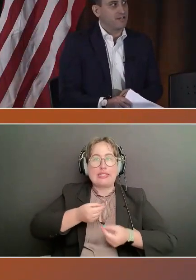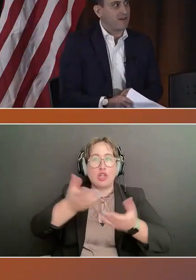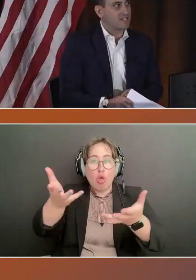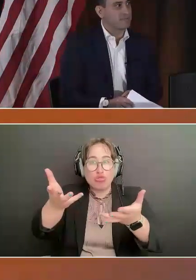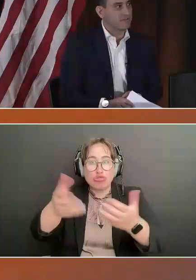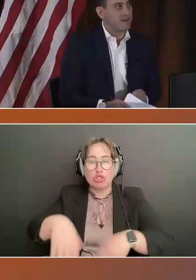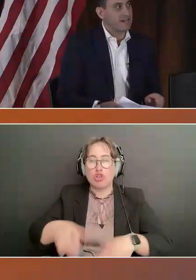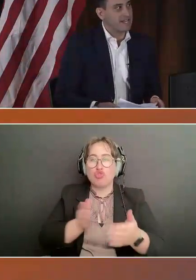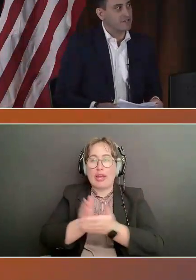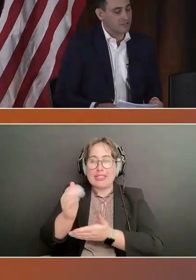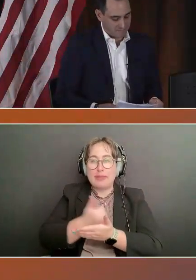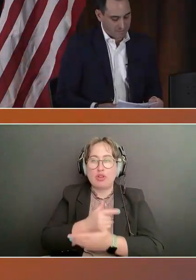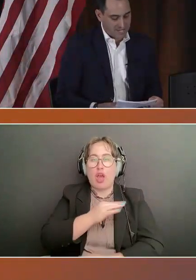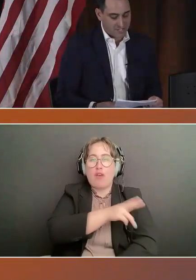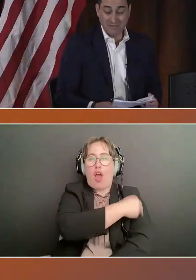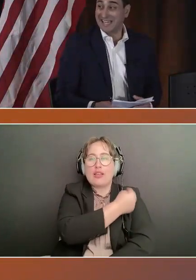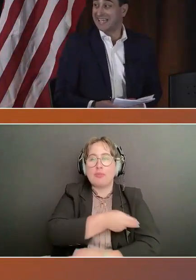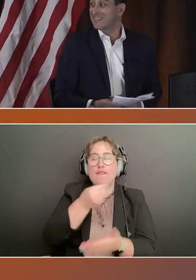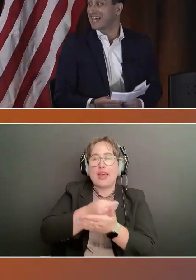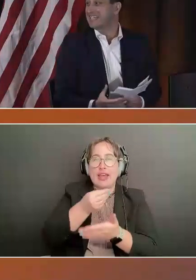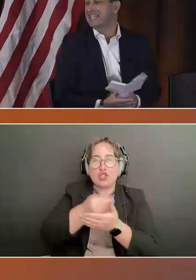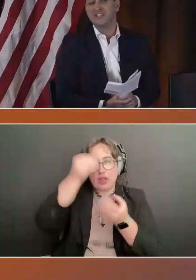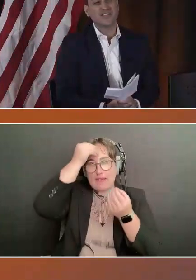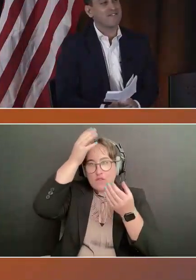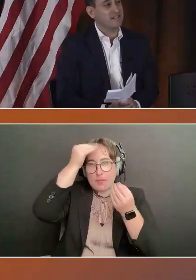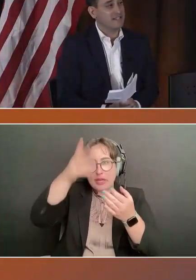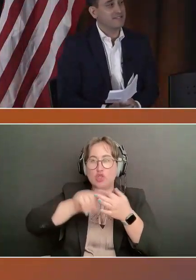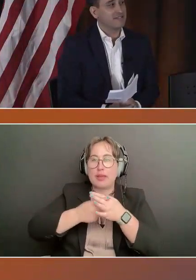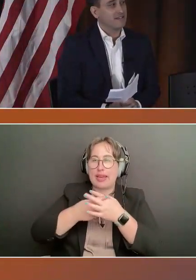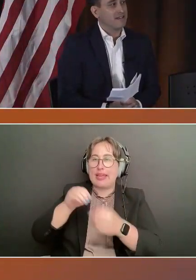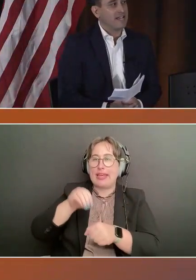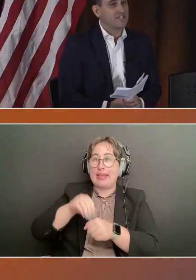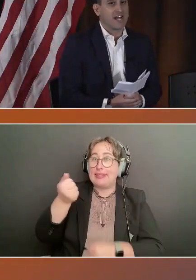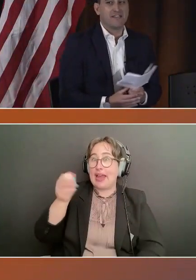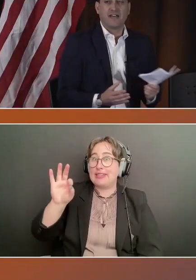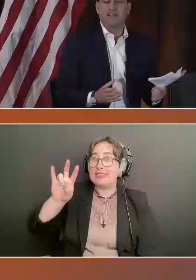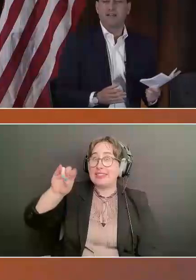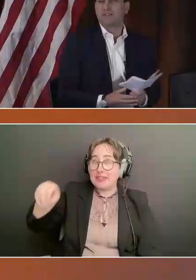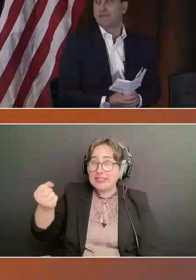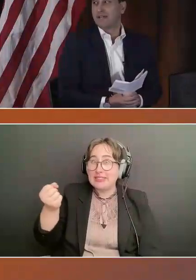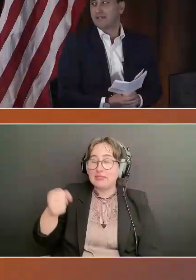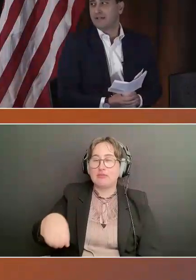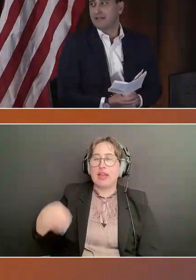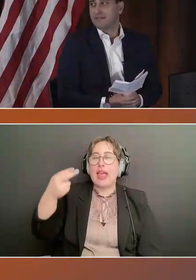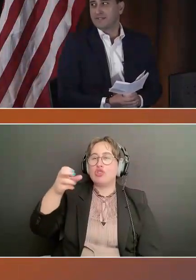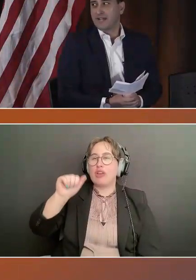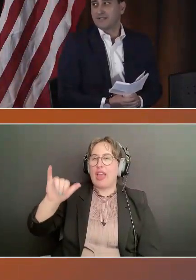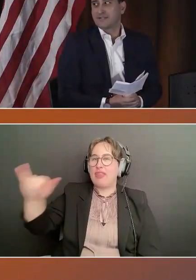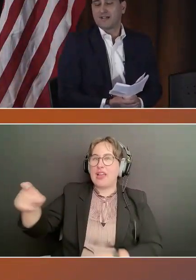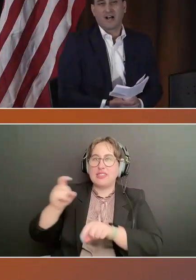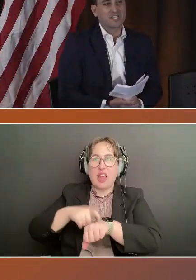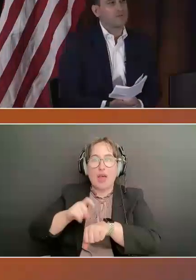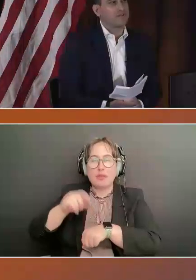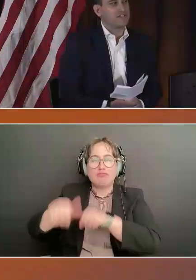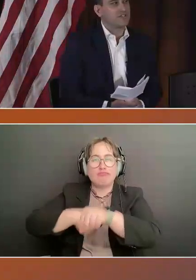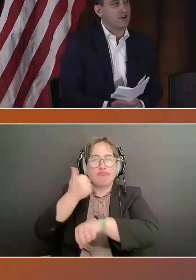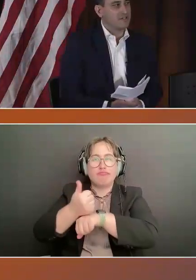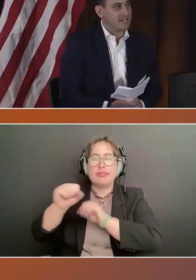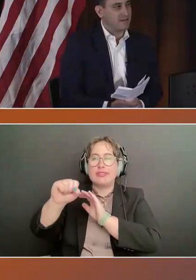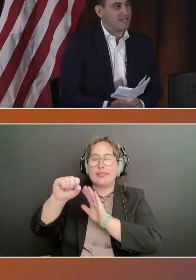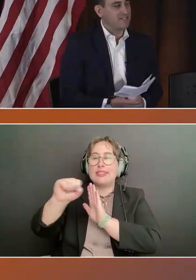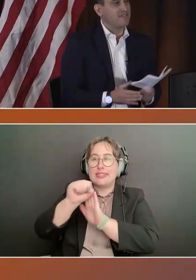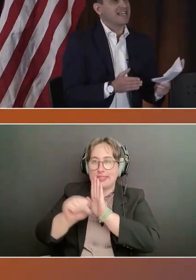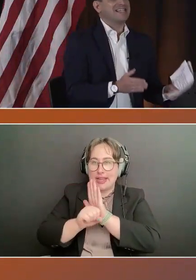transparency of hospital financial information beginning in the 1970s. HCAI then implemented the state's hospital